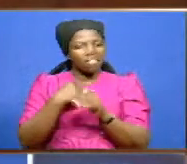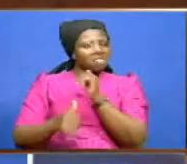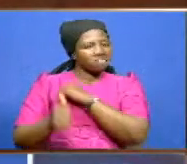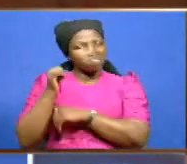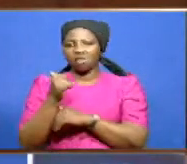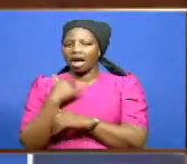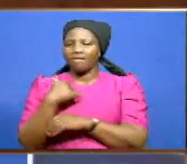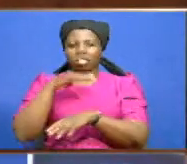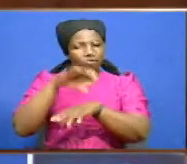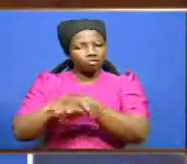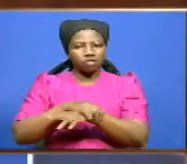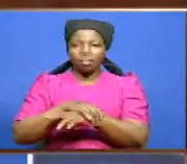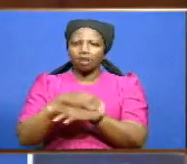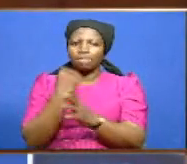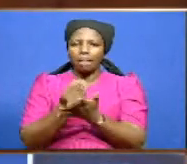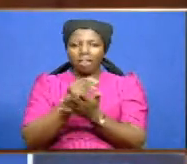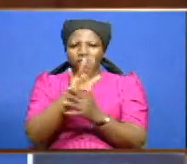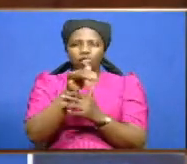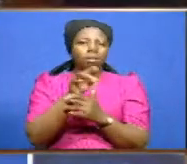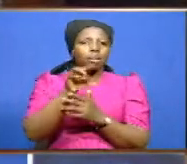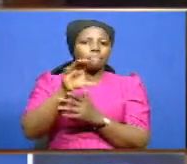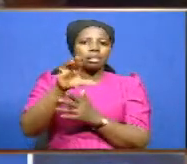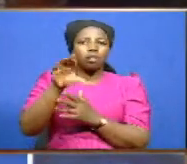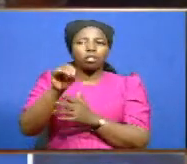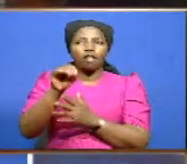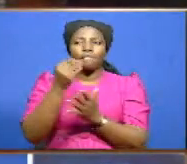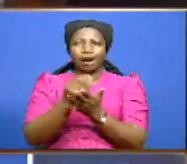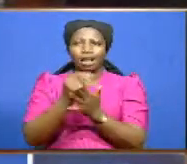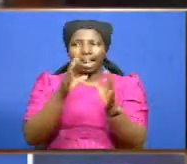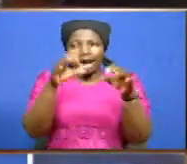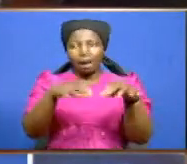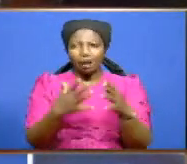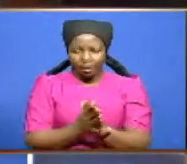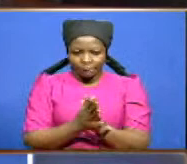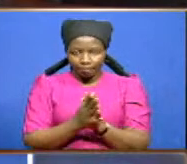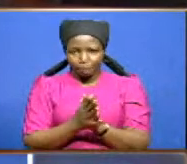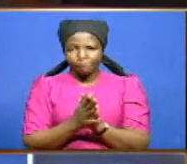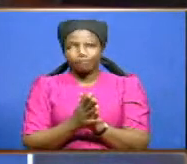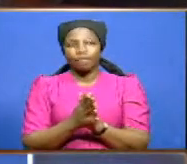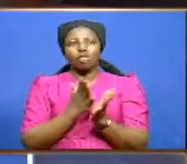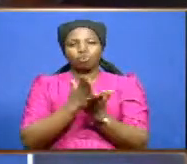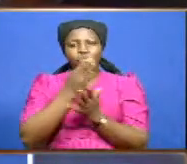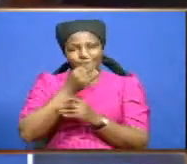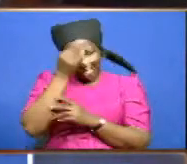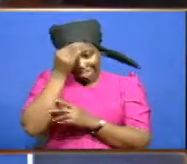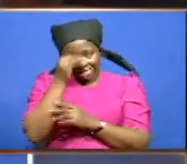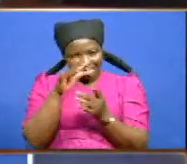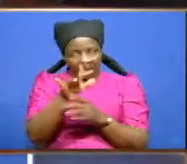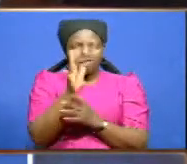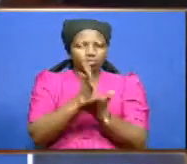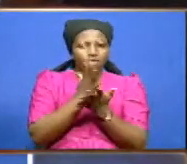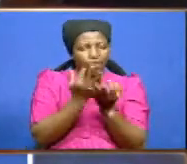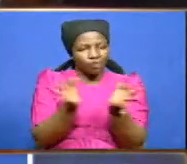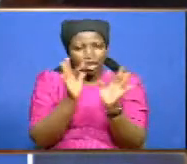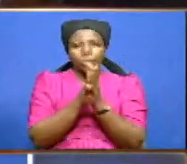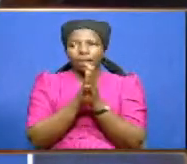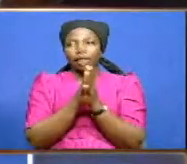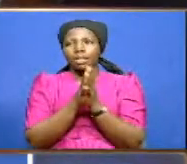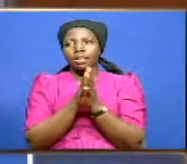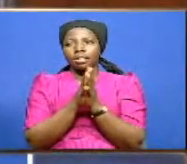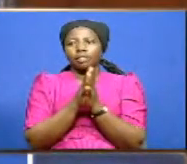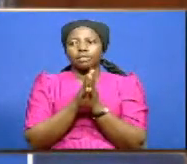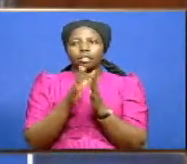600,000 from a microfinance company by false pretenses and has been released on a cash bail of 100,000 shillings with an alternative bond of